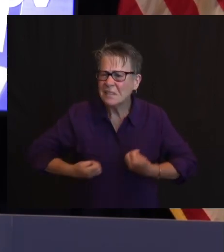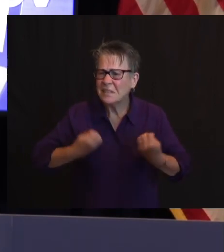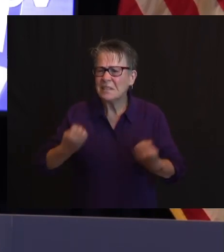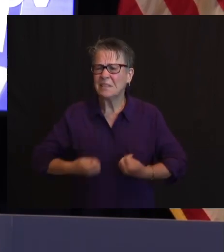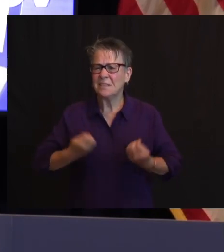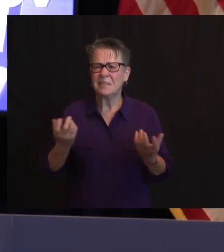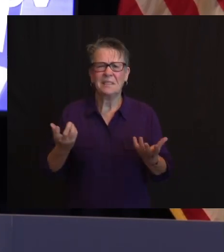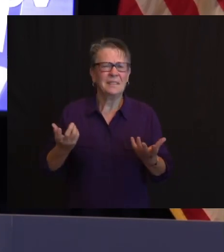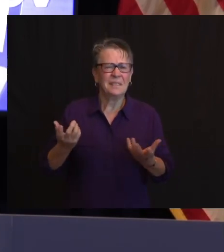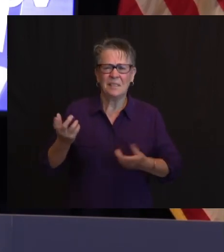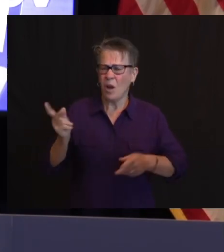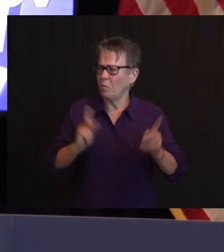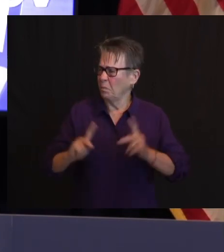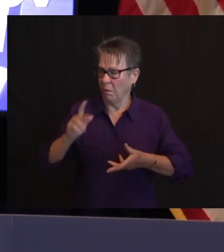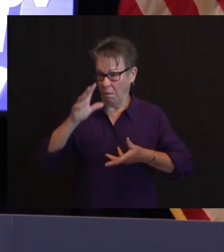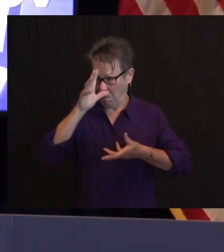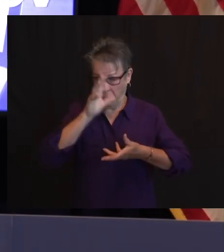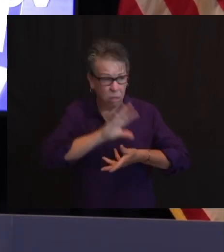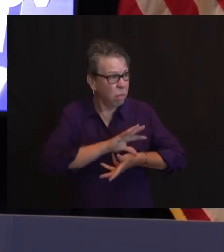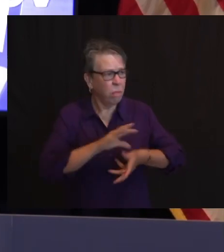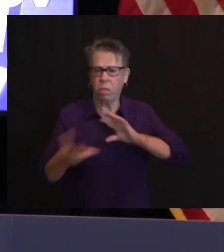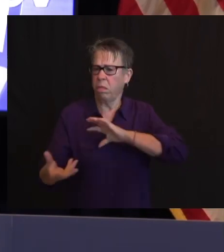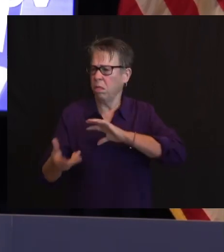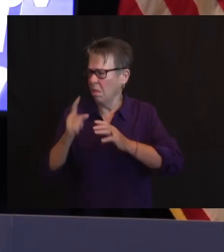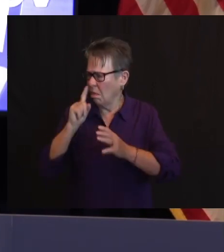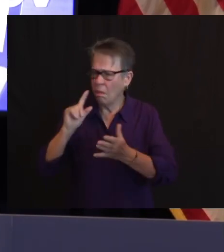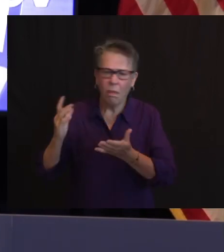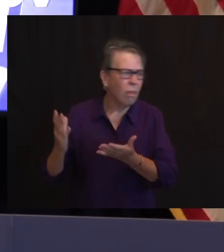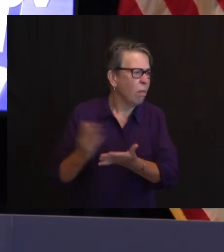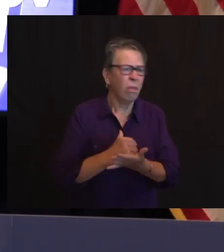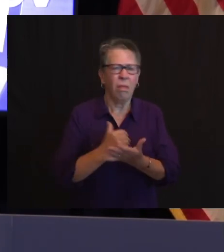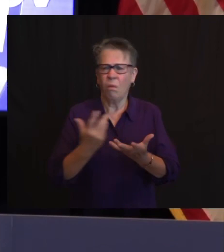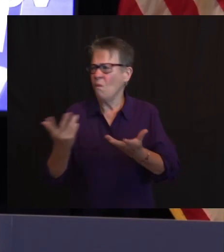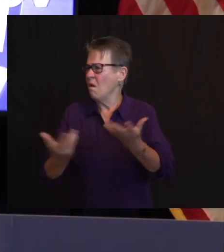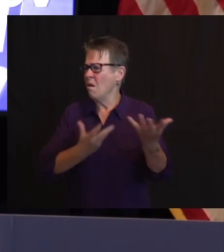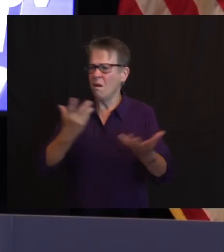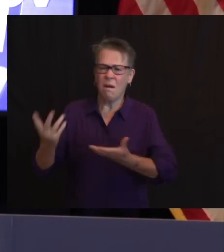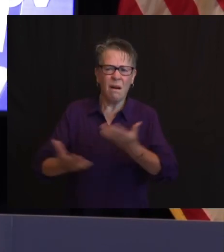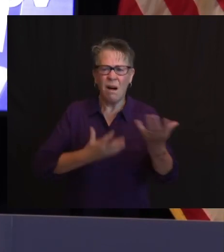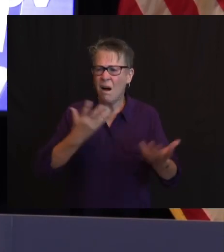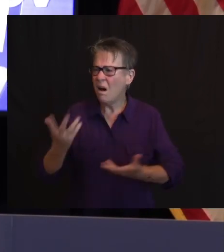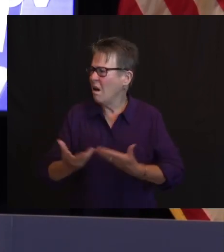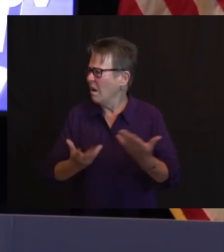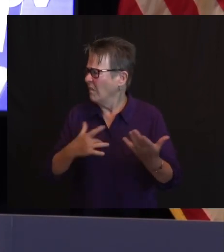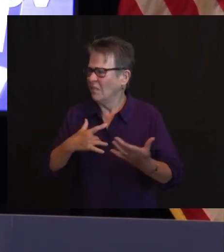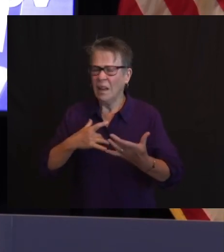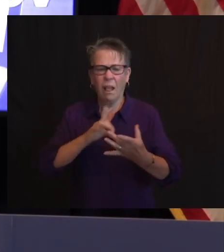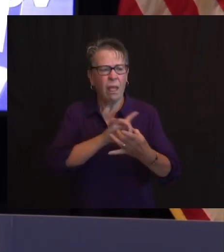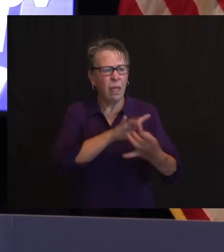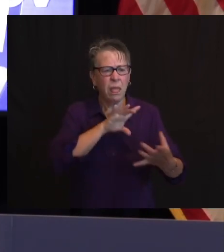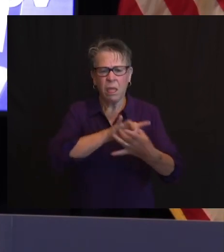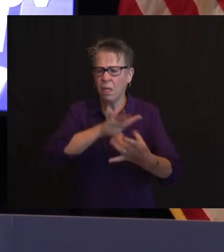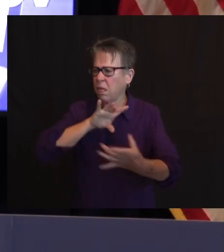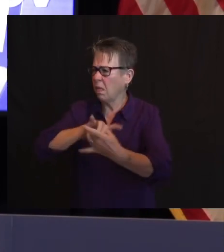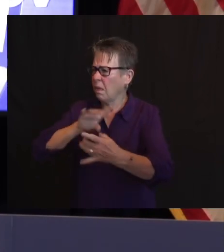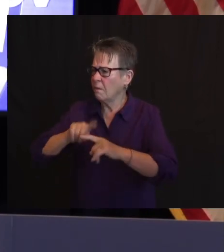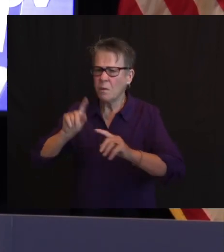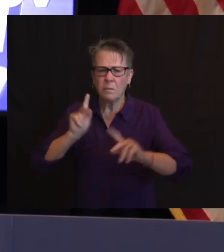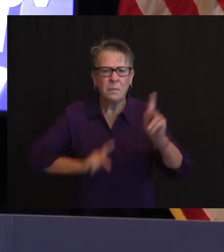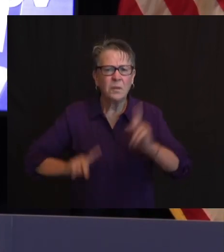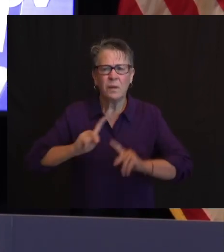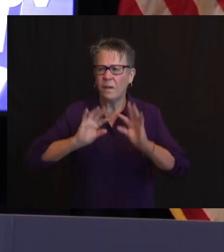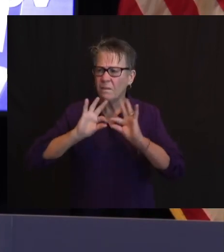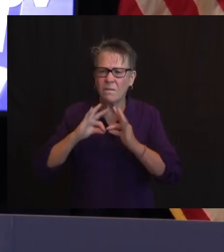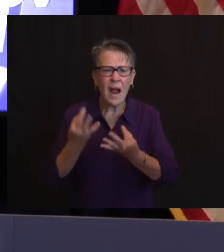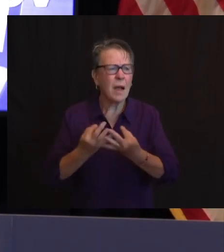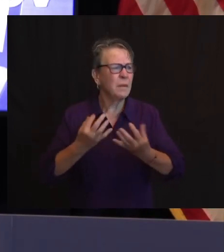our day-to-day lives. We've been separated from loved ones, friends, and colleagues. Some of us have lost